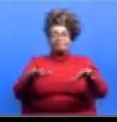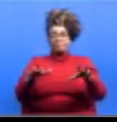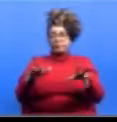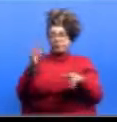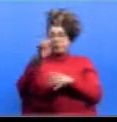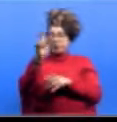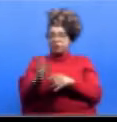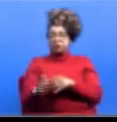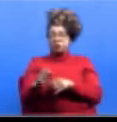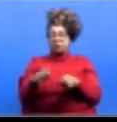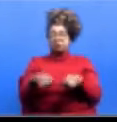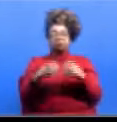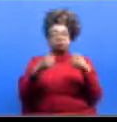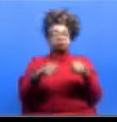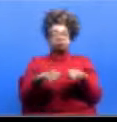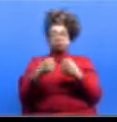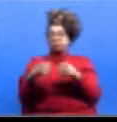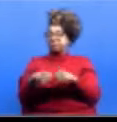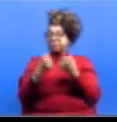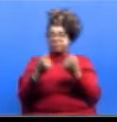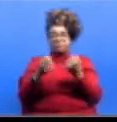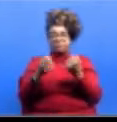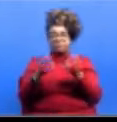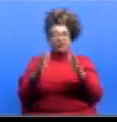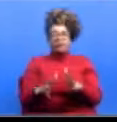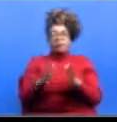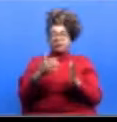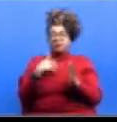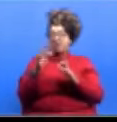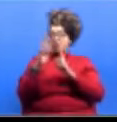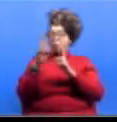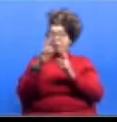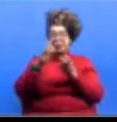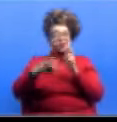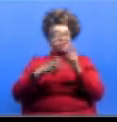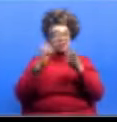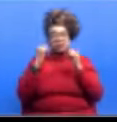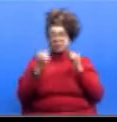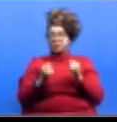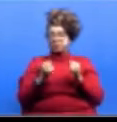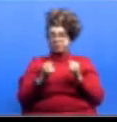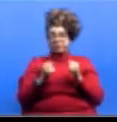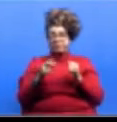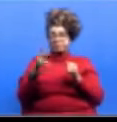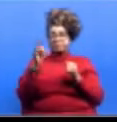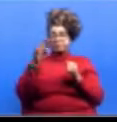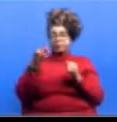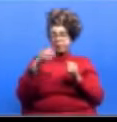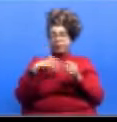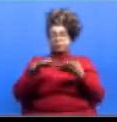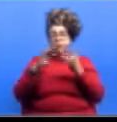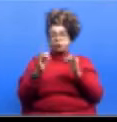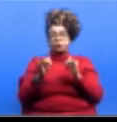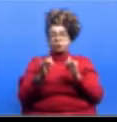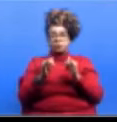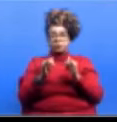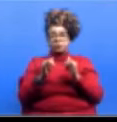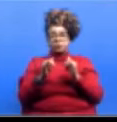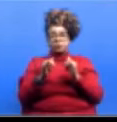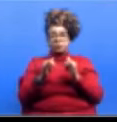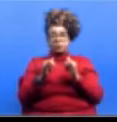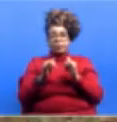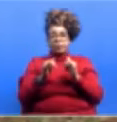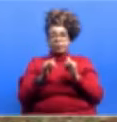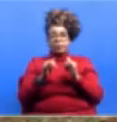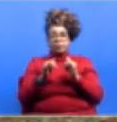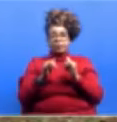destroying farms and leaving farmers with little hope of harvesting this season. Kevin Mutai has more from the coast.